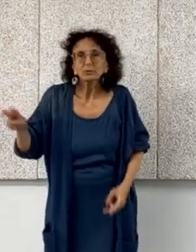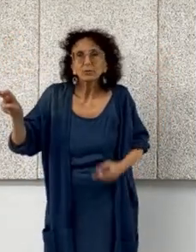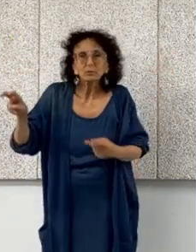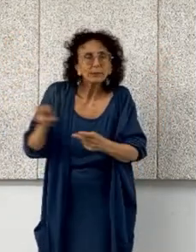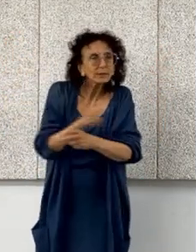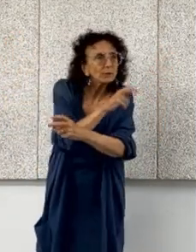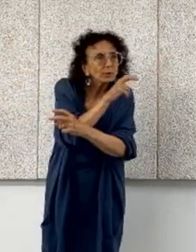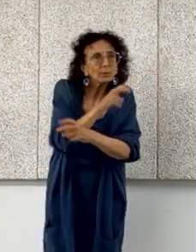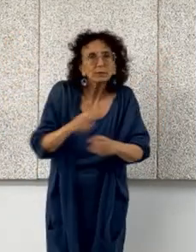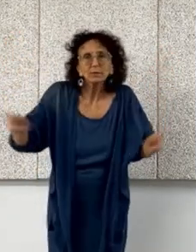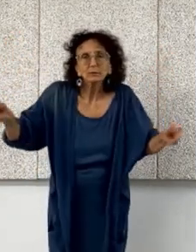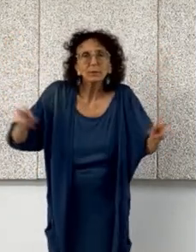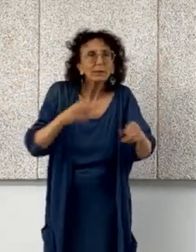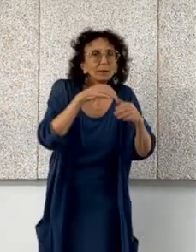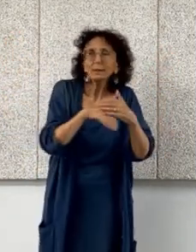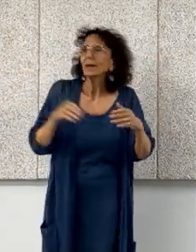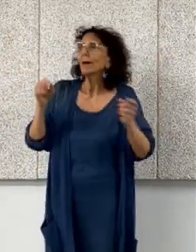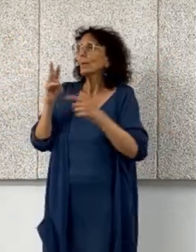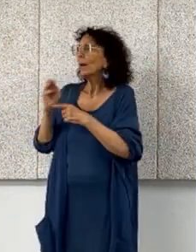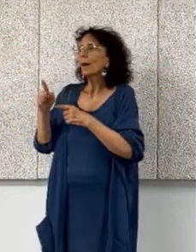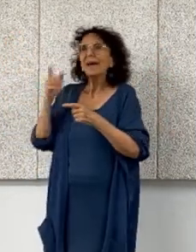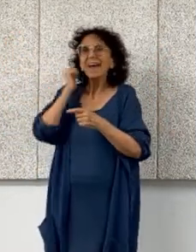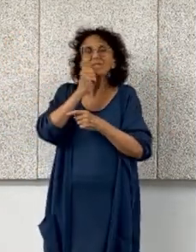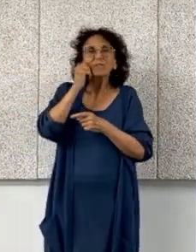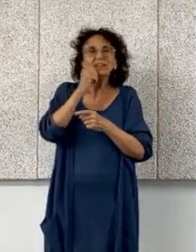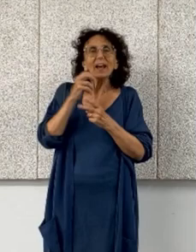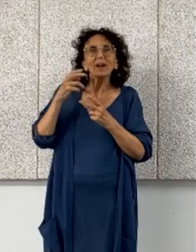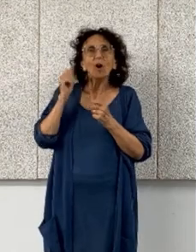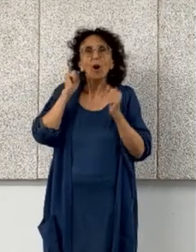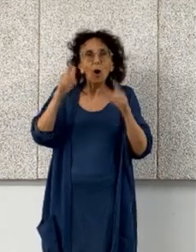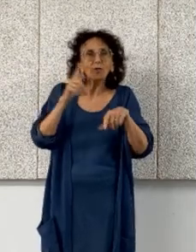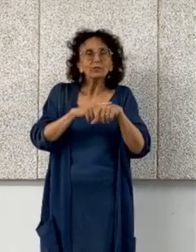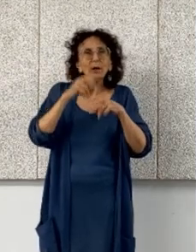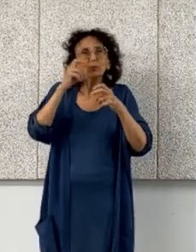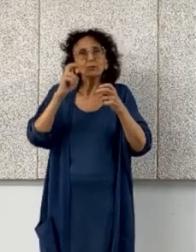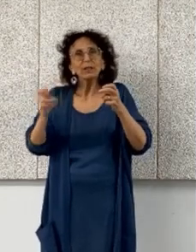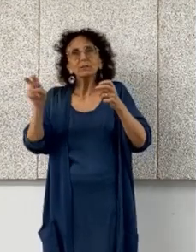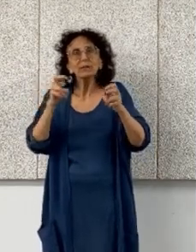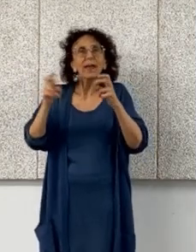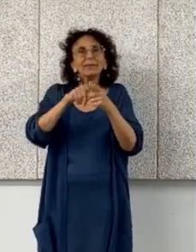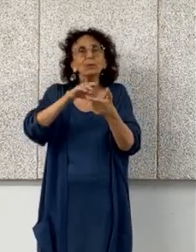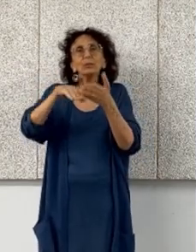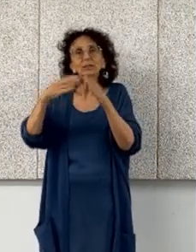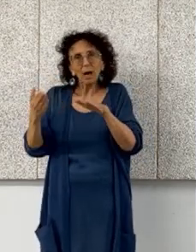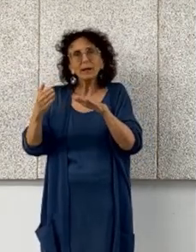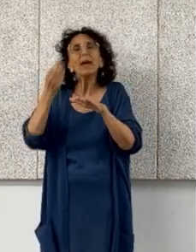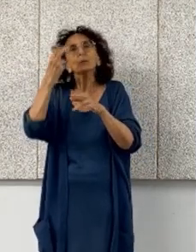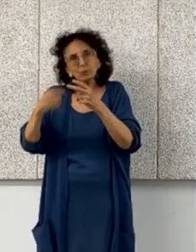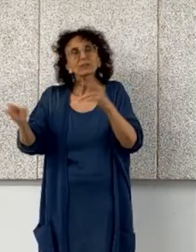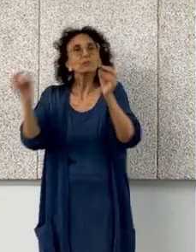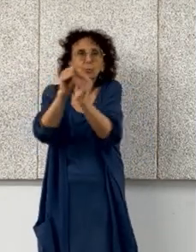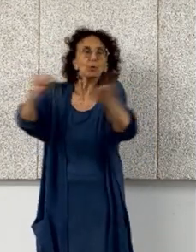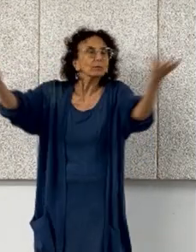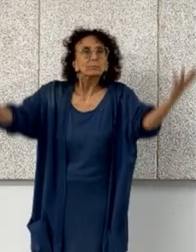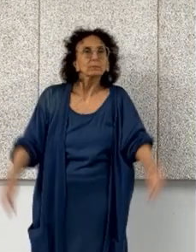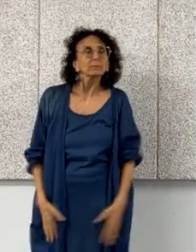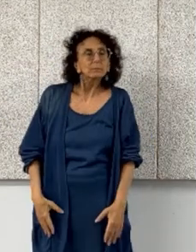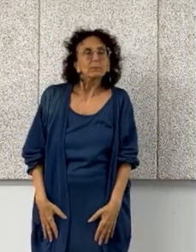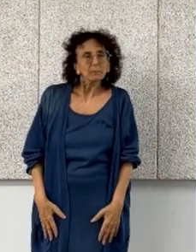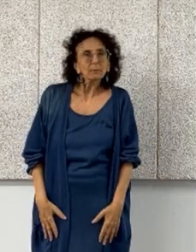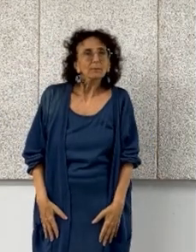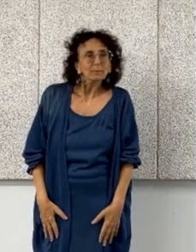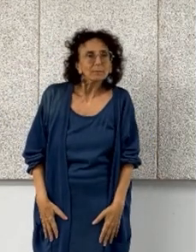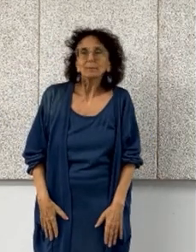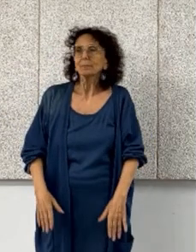of things? Yes. We are all transitioning every day, all the time, and we die, and then we keep transitioning. End